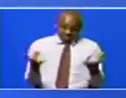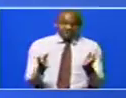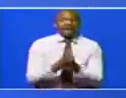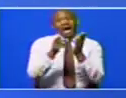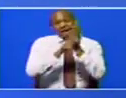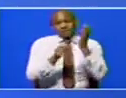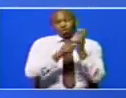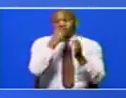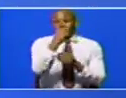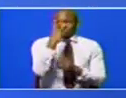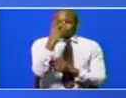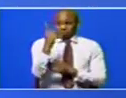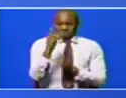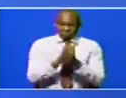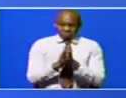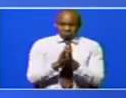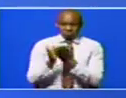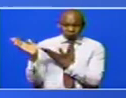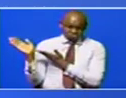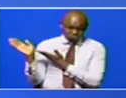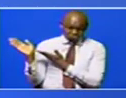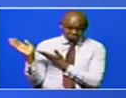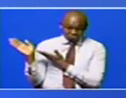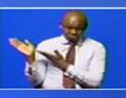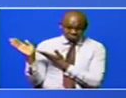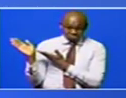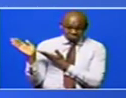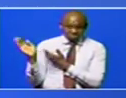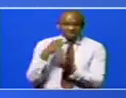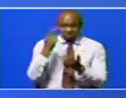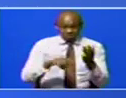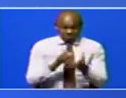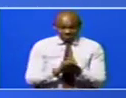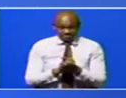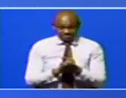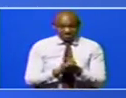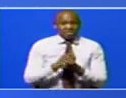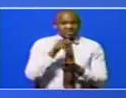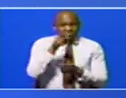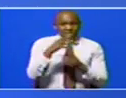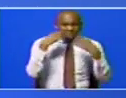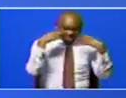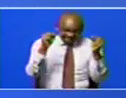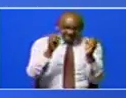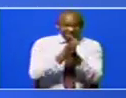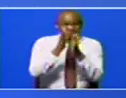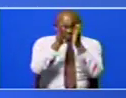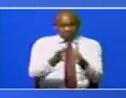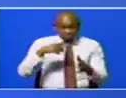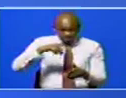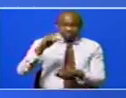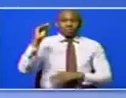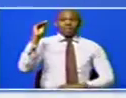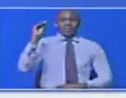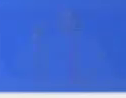Article 141, subsection 2 of the 2010 Constitution directs that the president-elect shall be